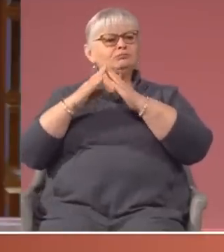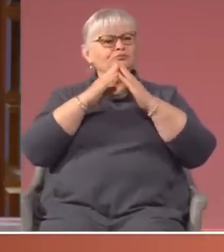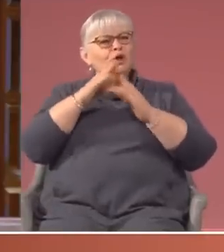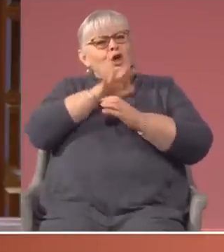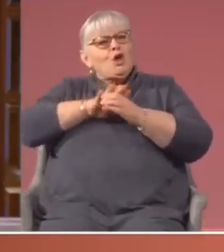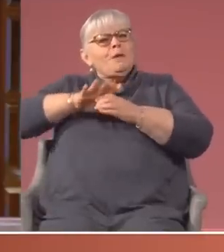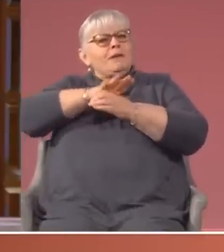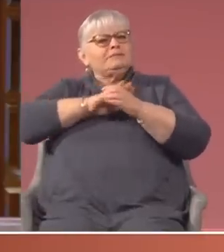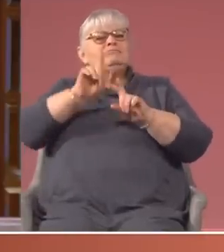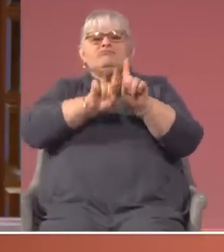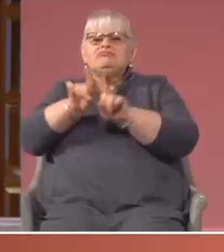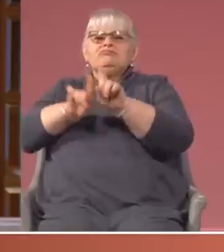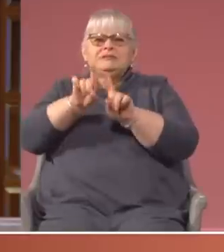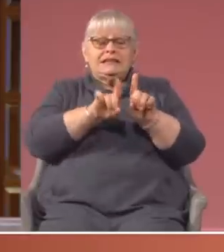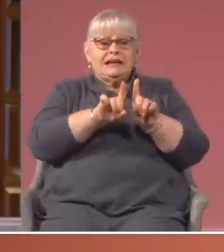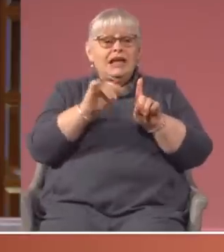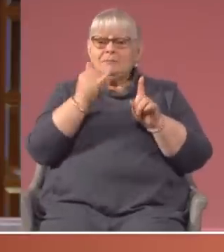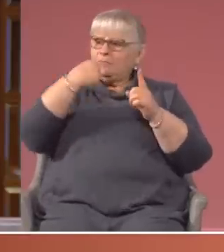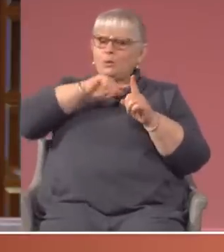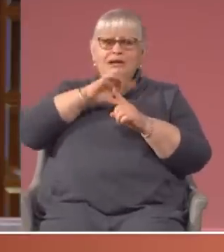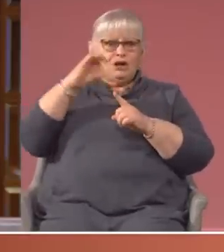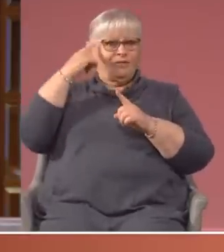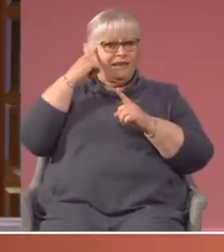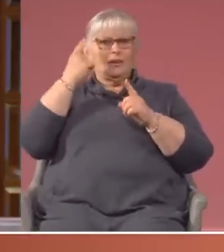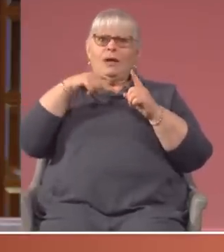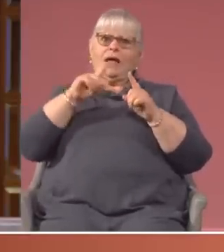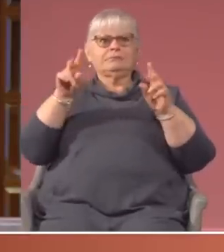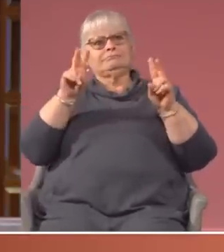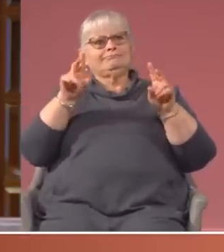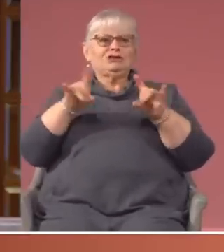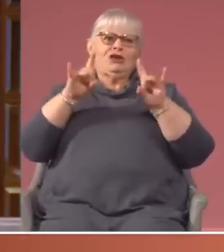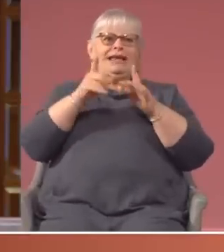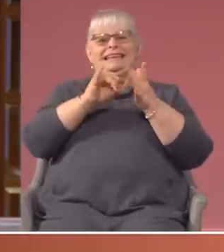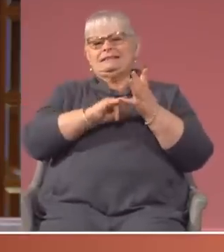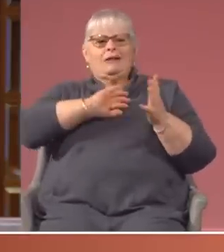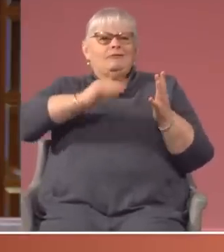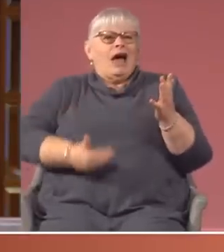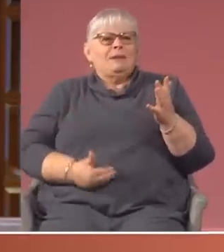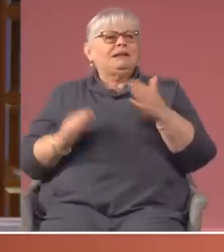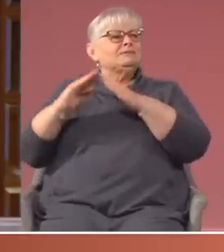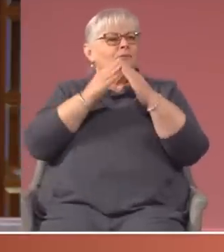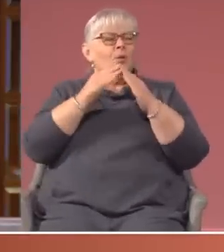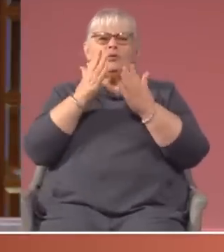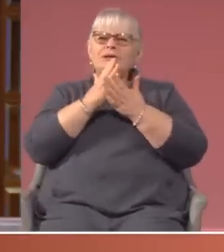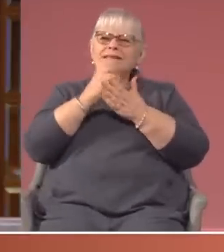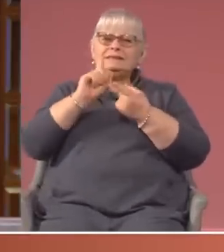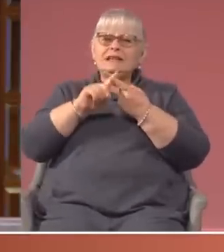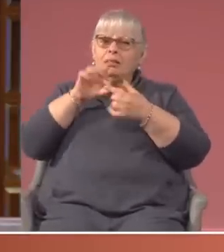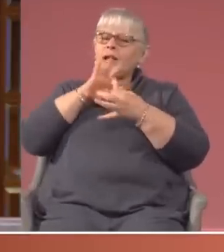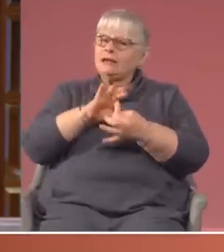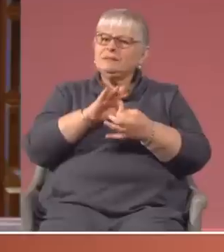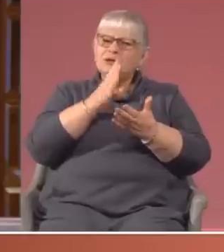collectively we may no longer consider ourselves an agricultural society or deeply connected to the land, we still